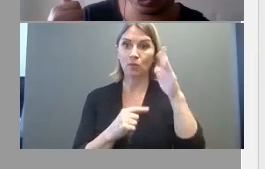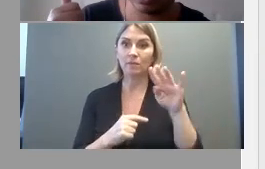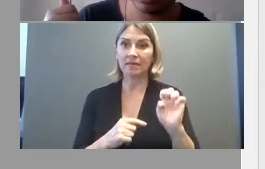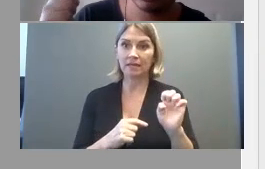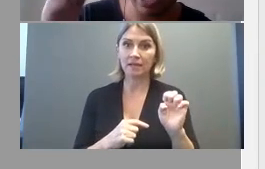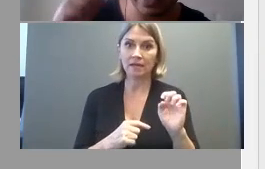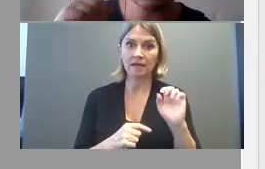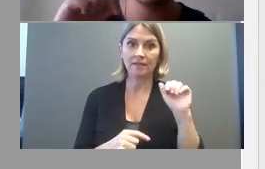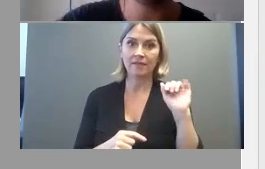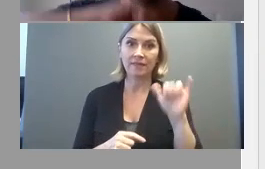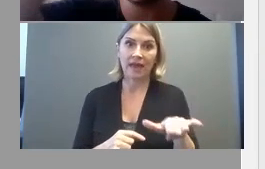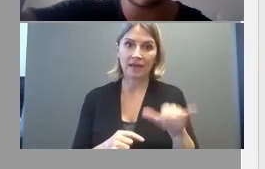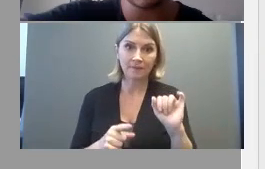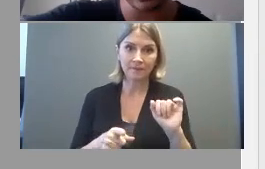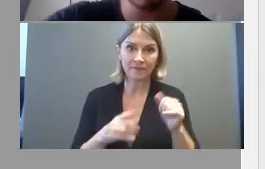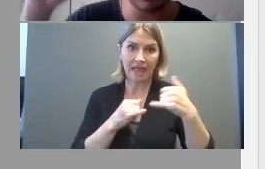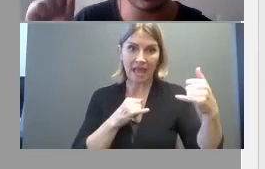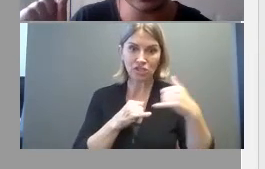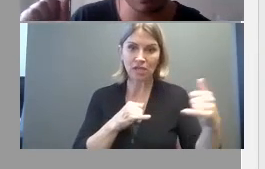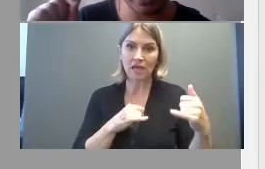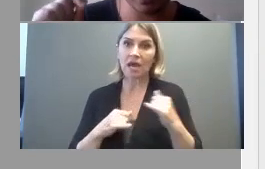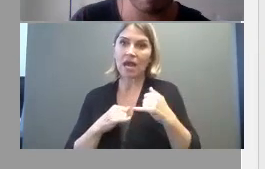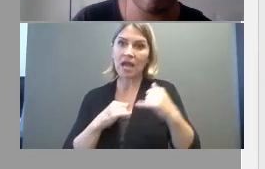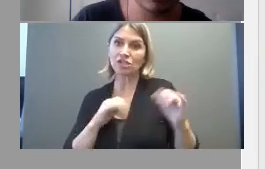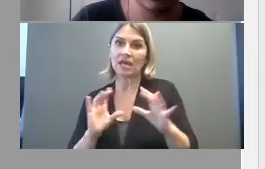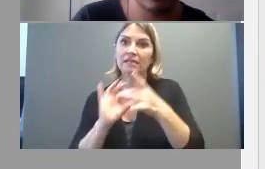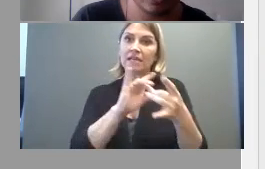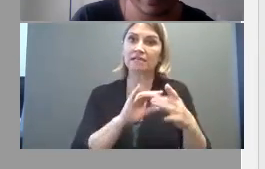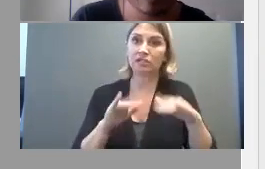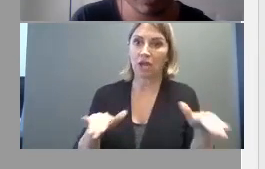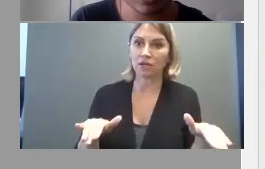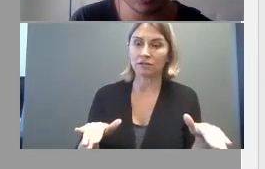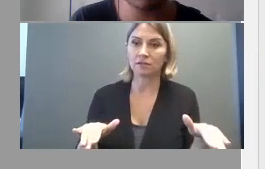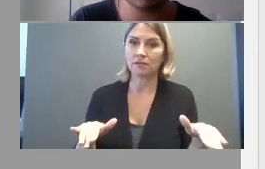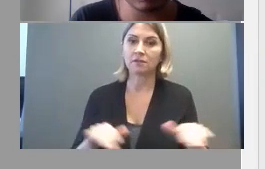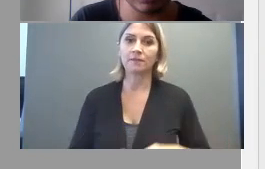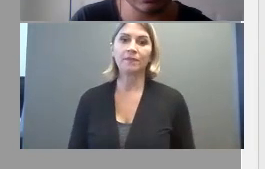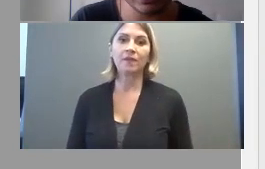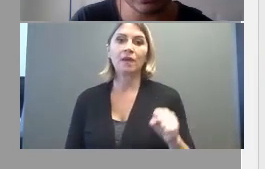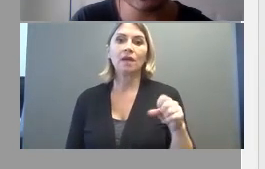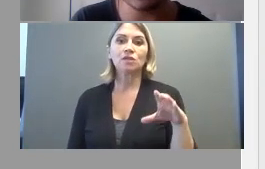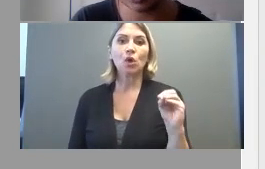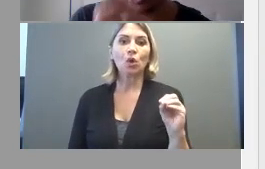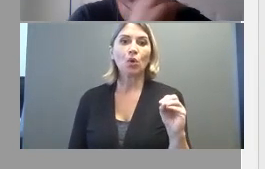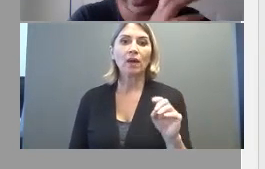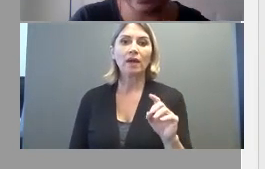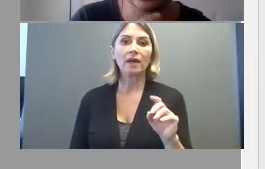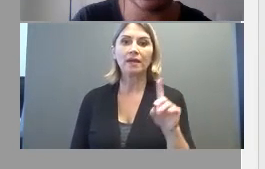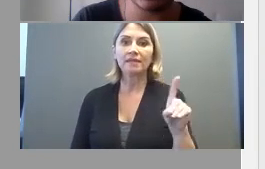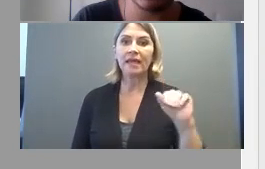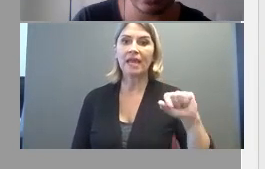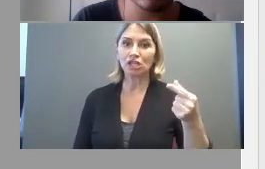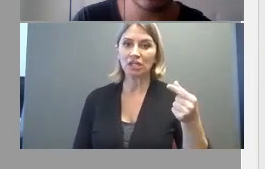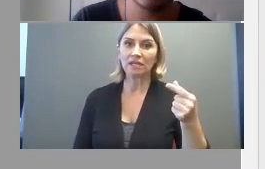back edge, an edge that connects a child back to its parent. Okay, so DAGs for short or